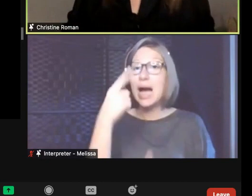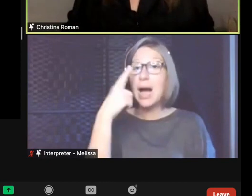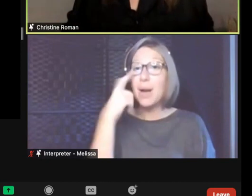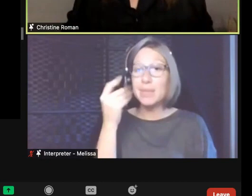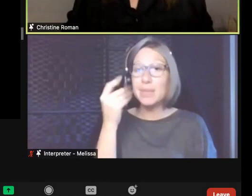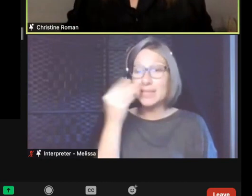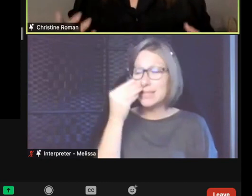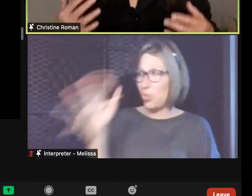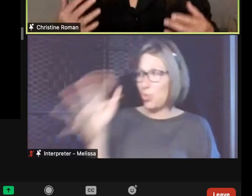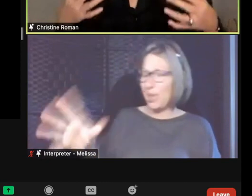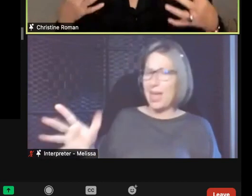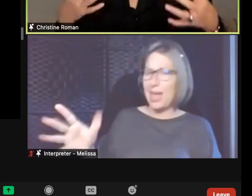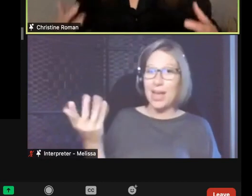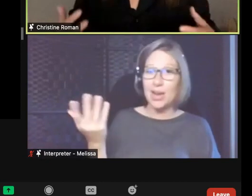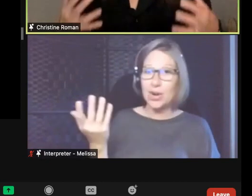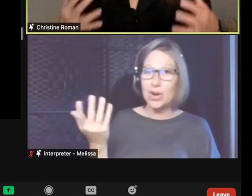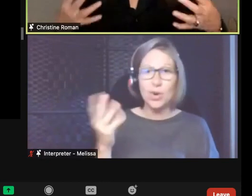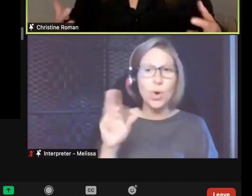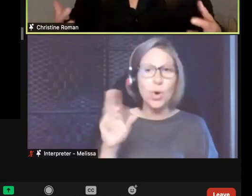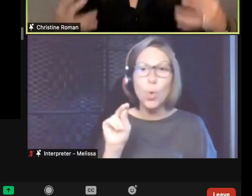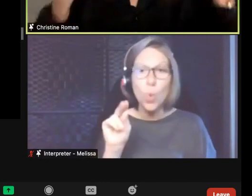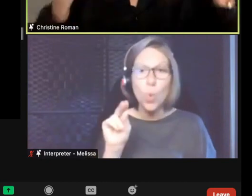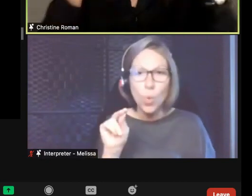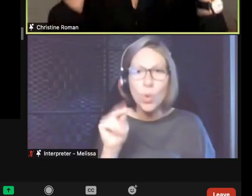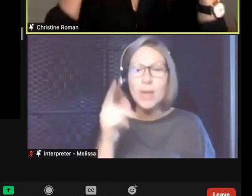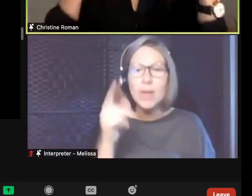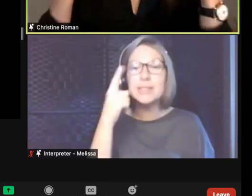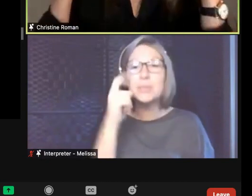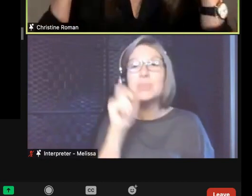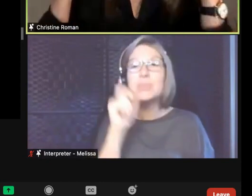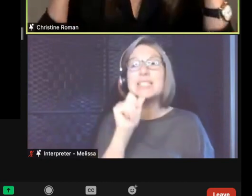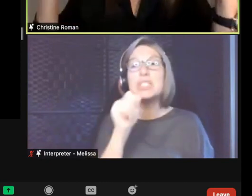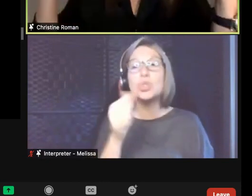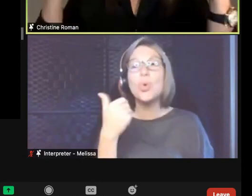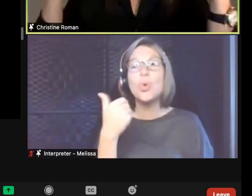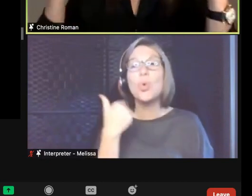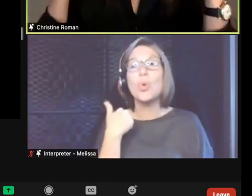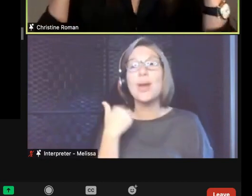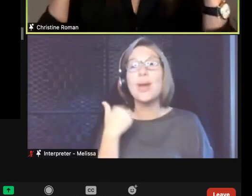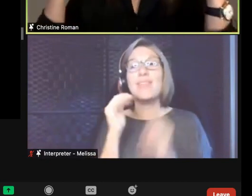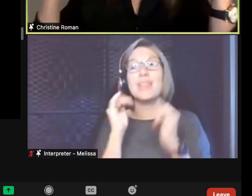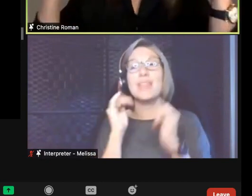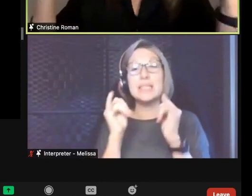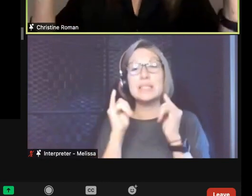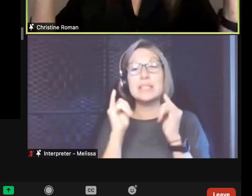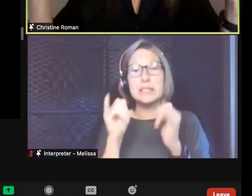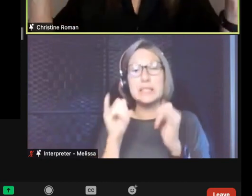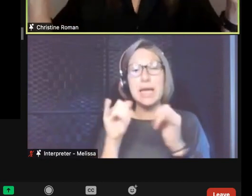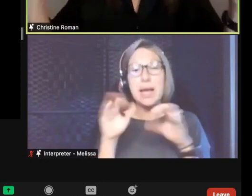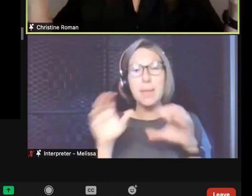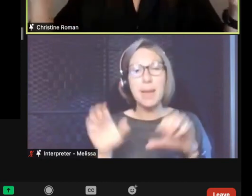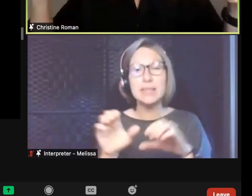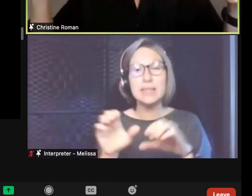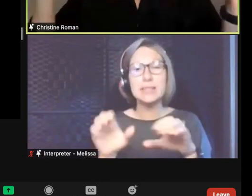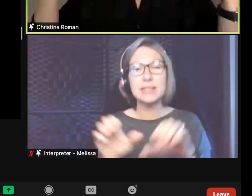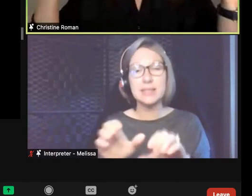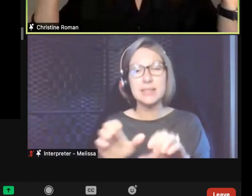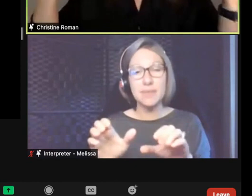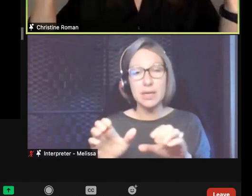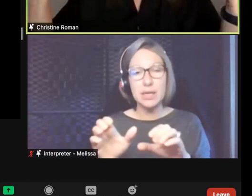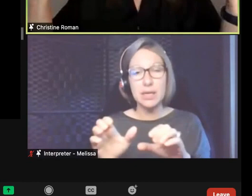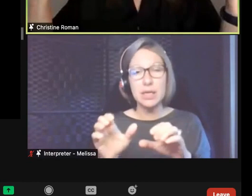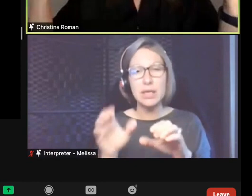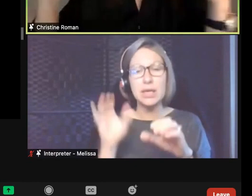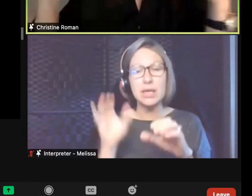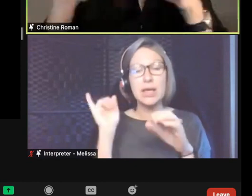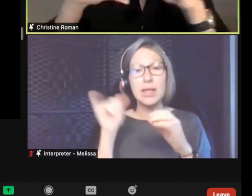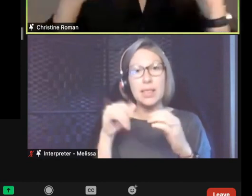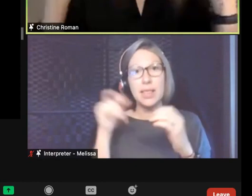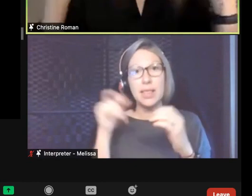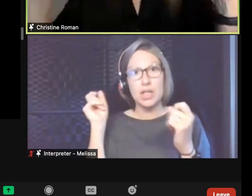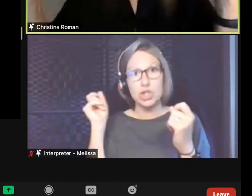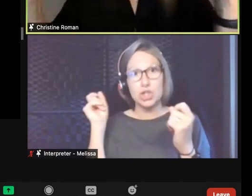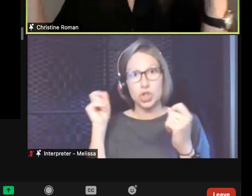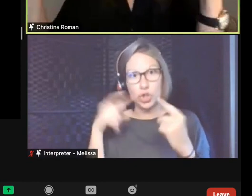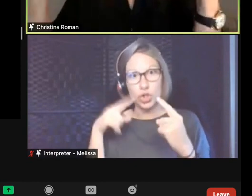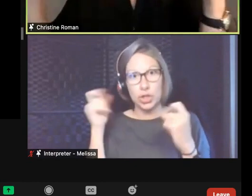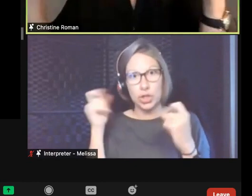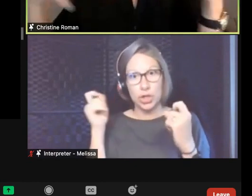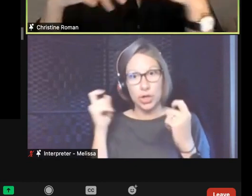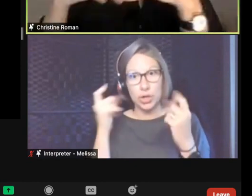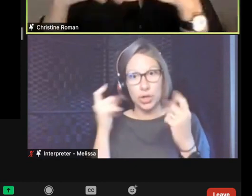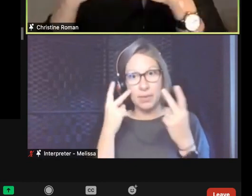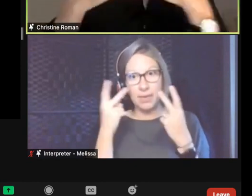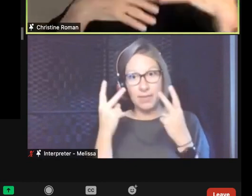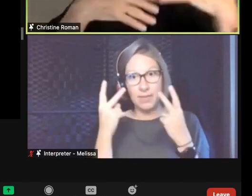uncaring. It's because they don't have the same activity occurring that is triggered by vision, reinforced